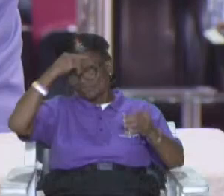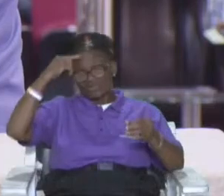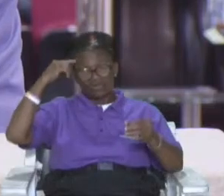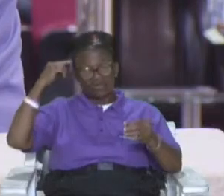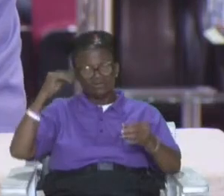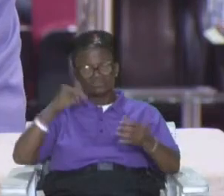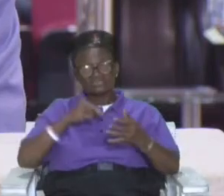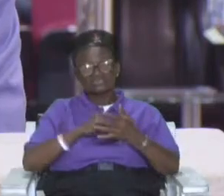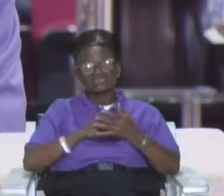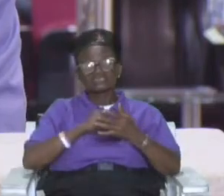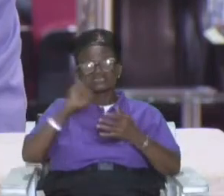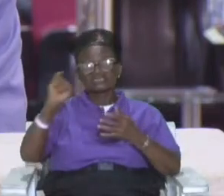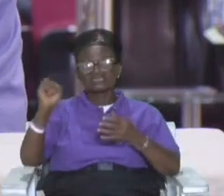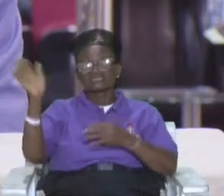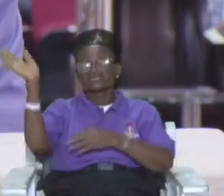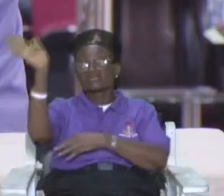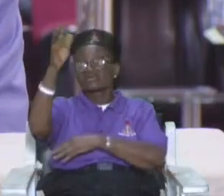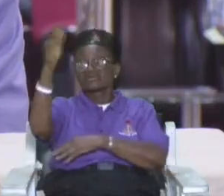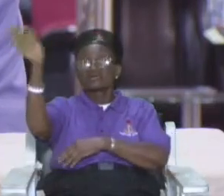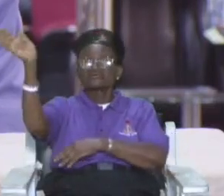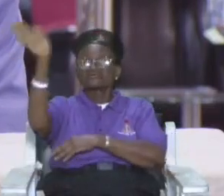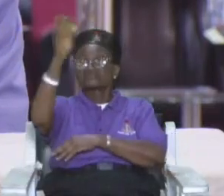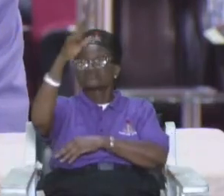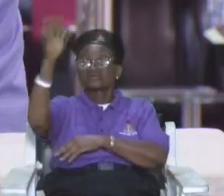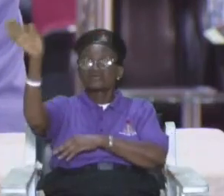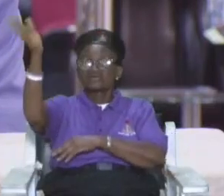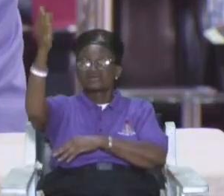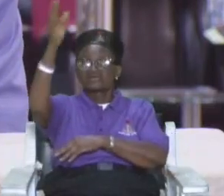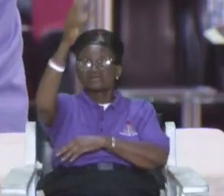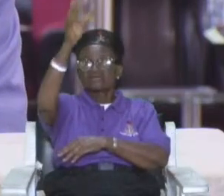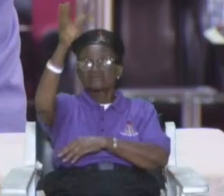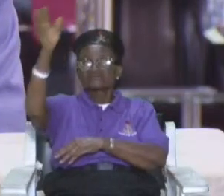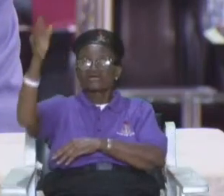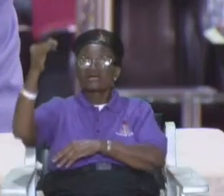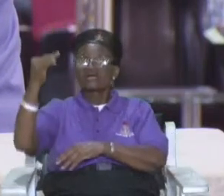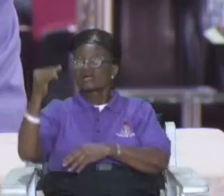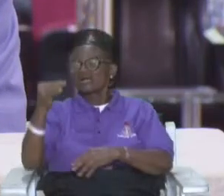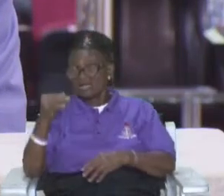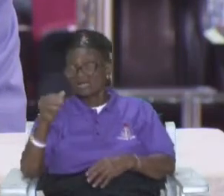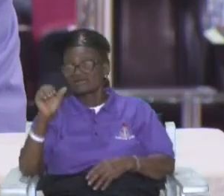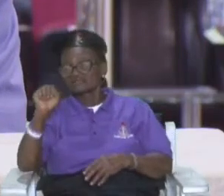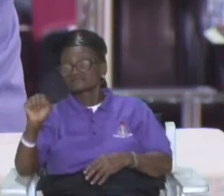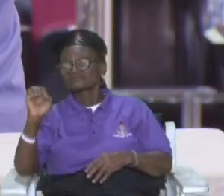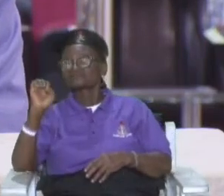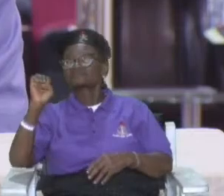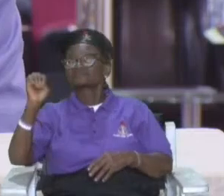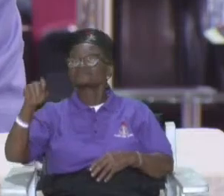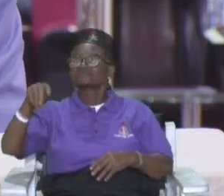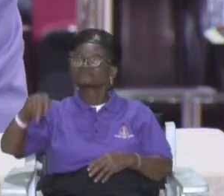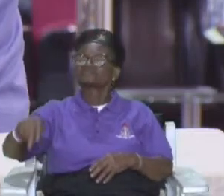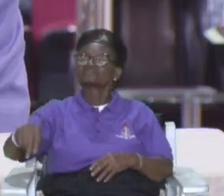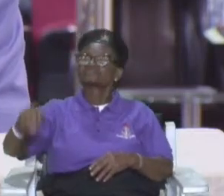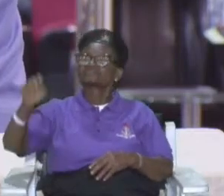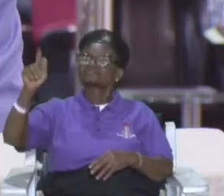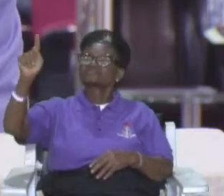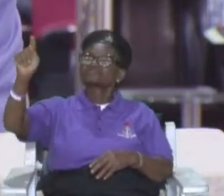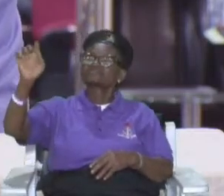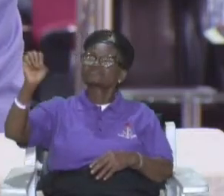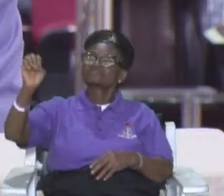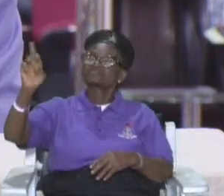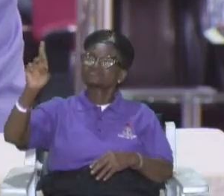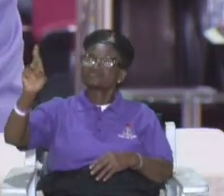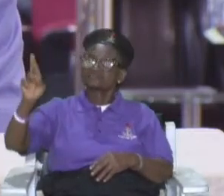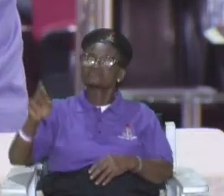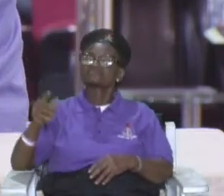scepter. He said, "Your throne, O God, is forever and ever. The scepter of